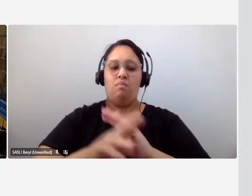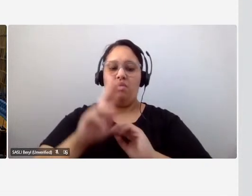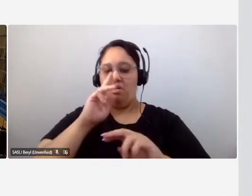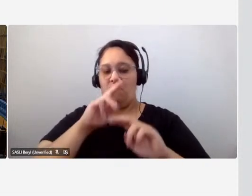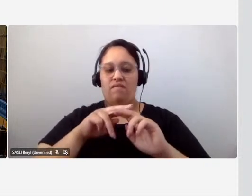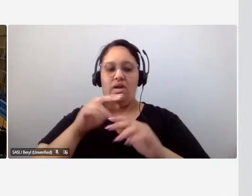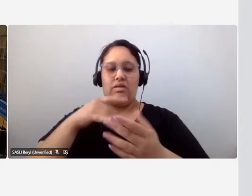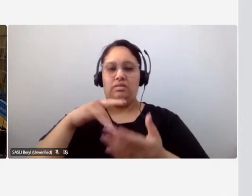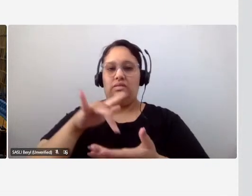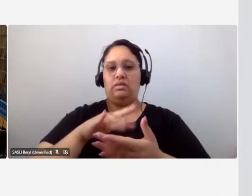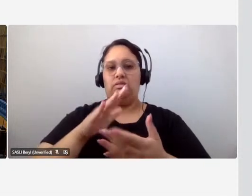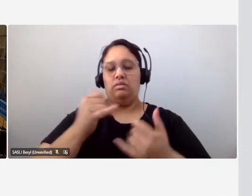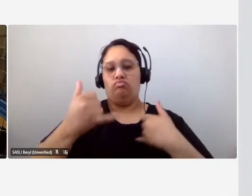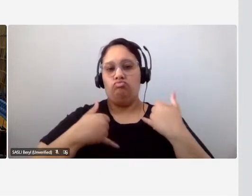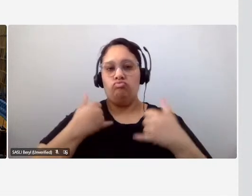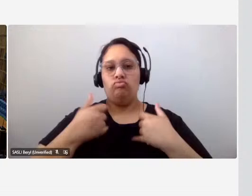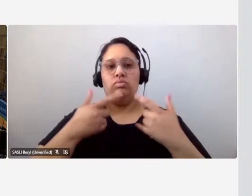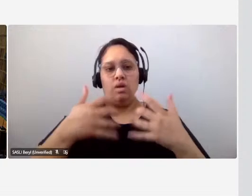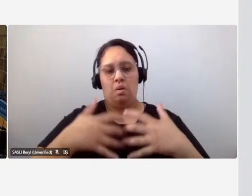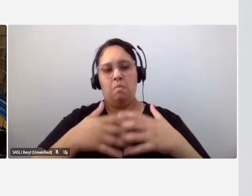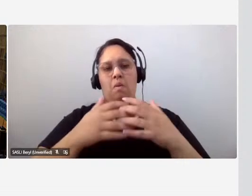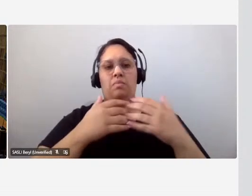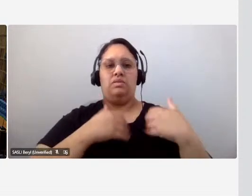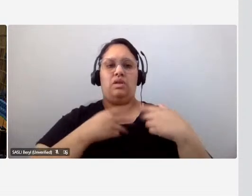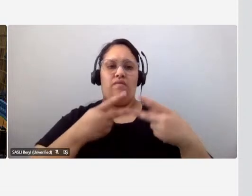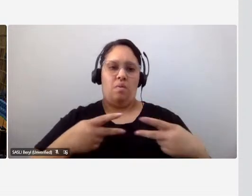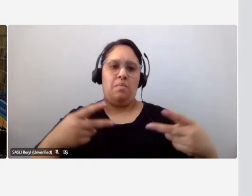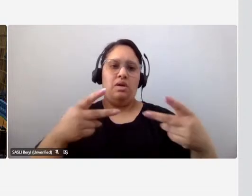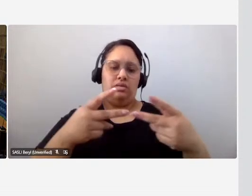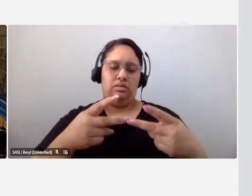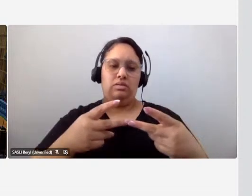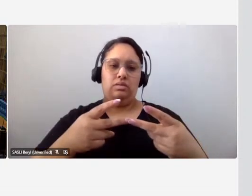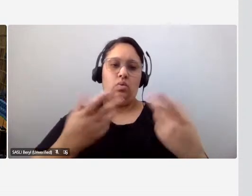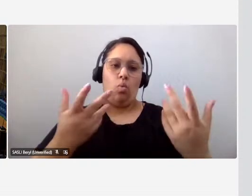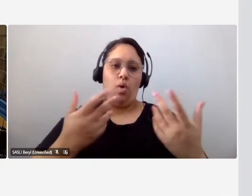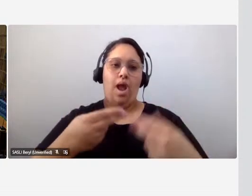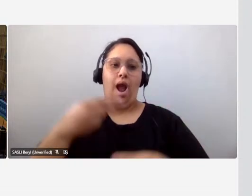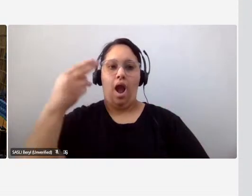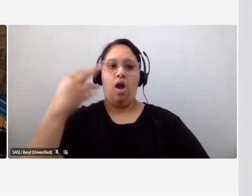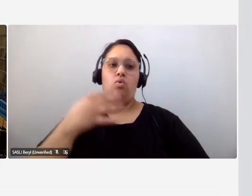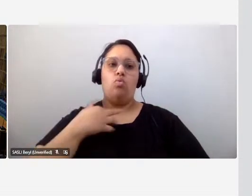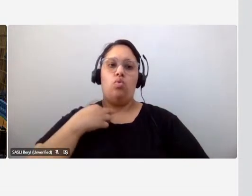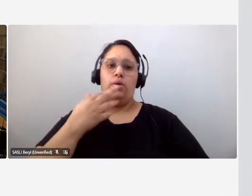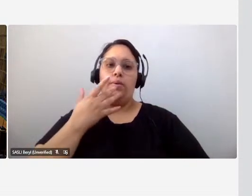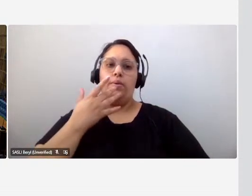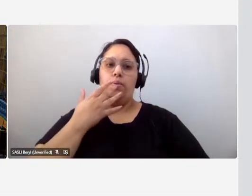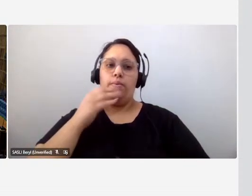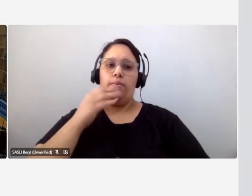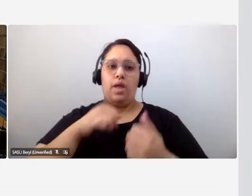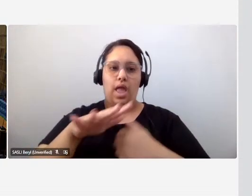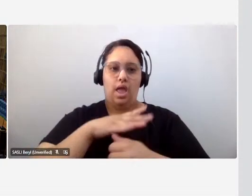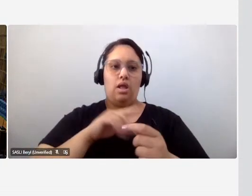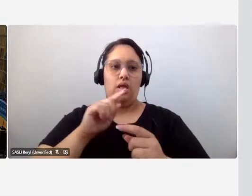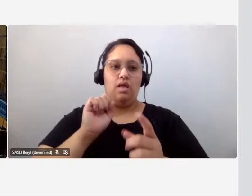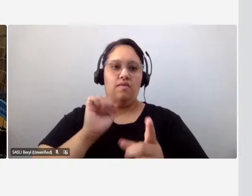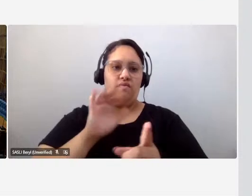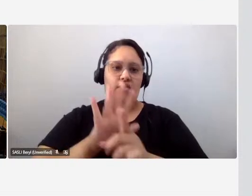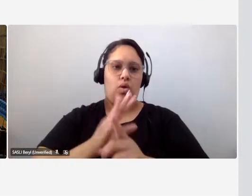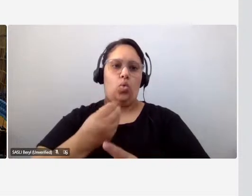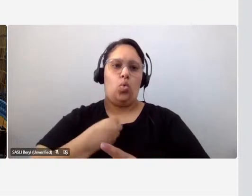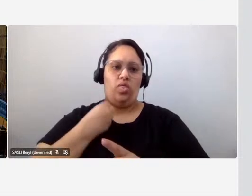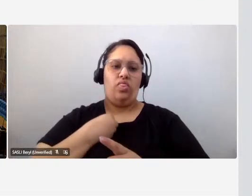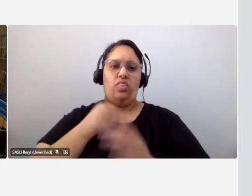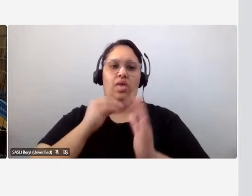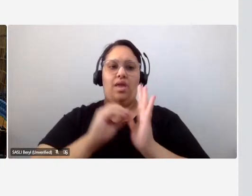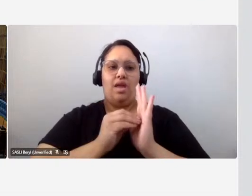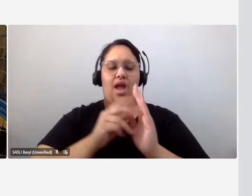centers, does create safe spaces in high-risk areas that affect our youth, gang